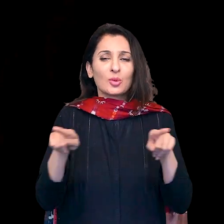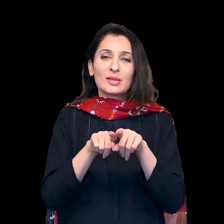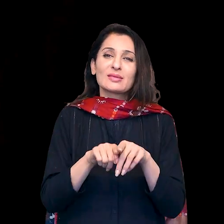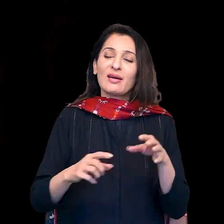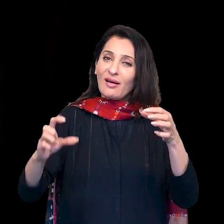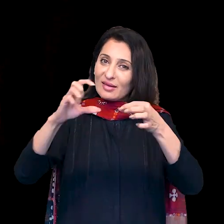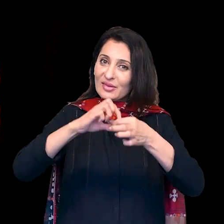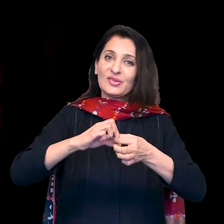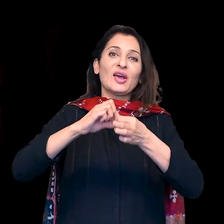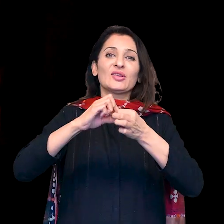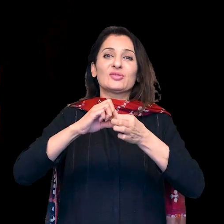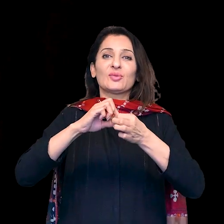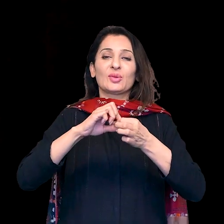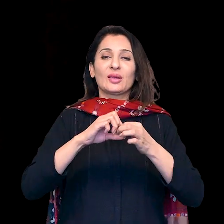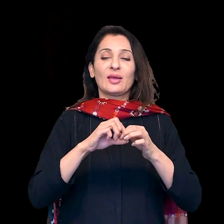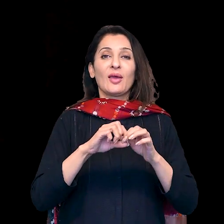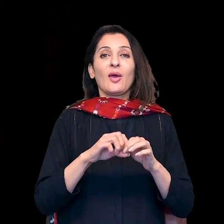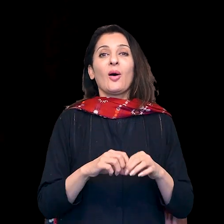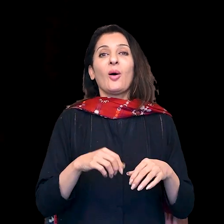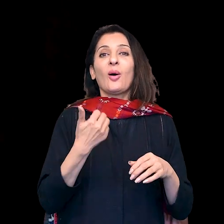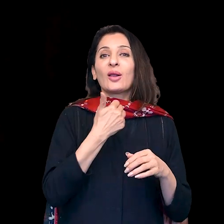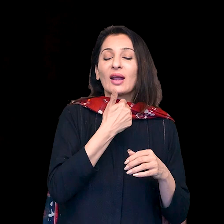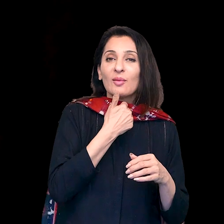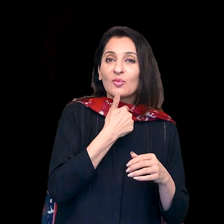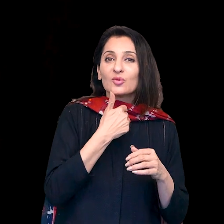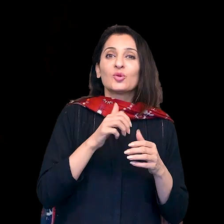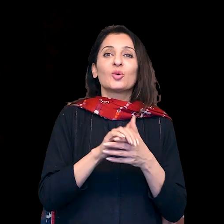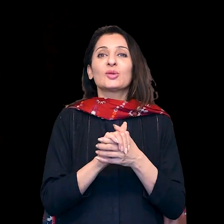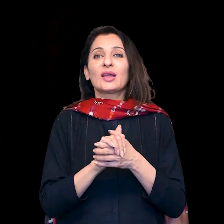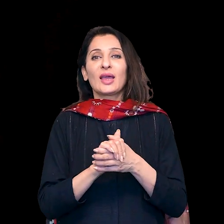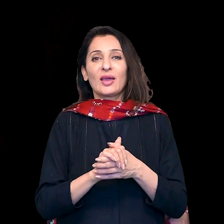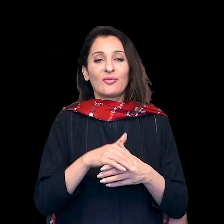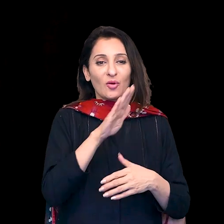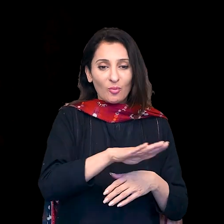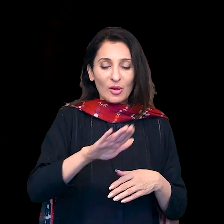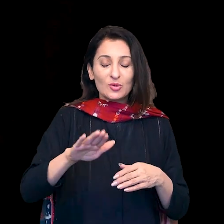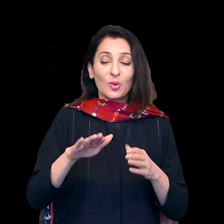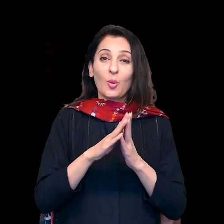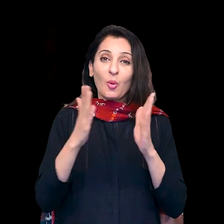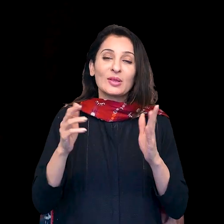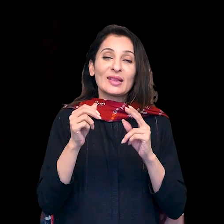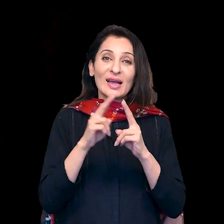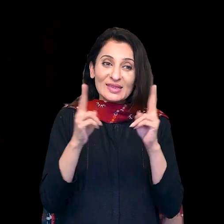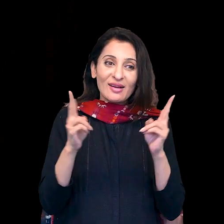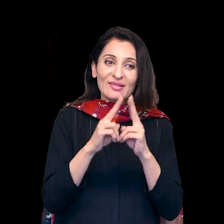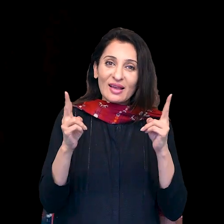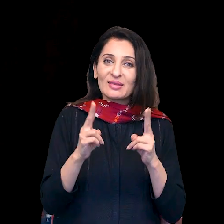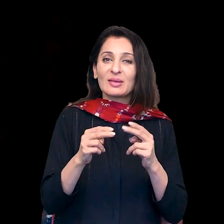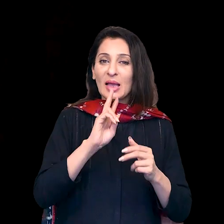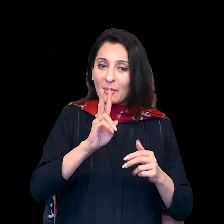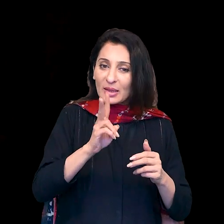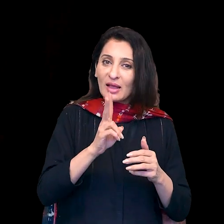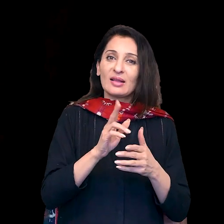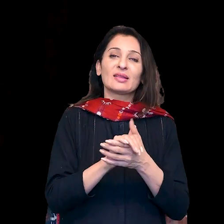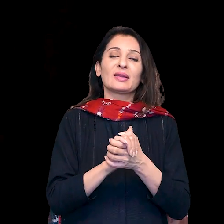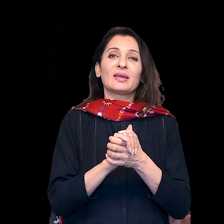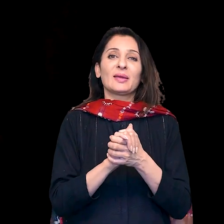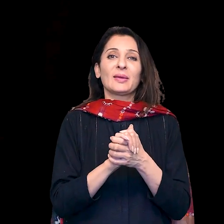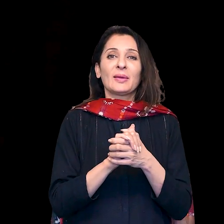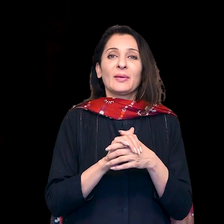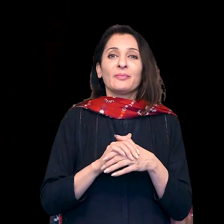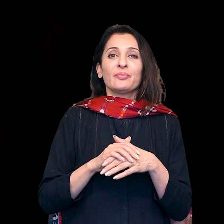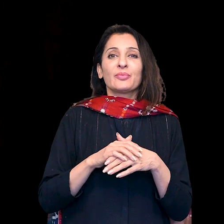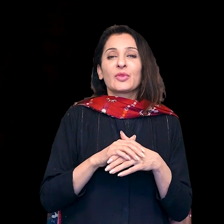nice change to be seen, as fathers can give a lot of values and teach their children a lot more things, which